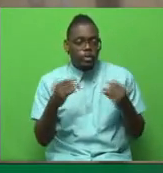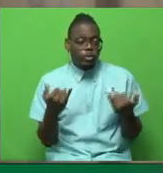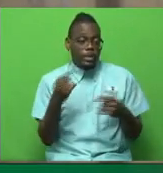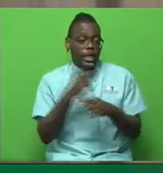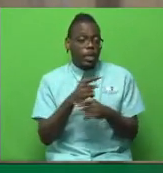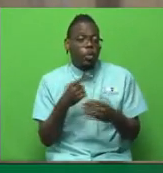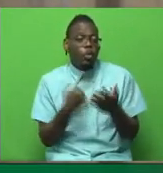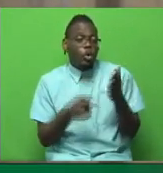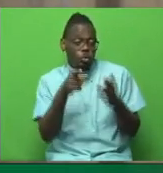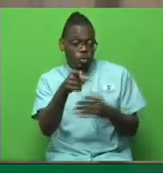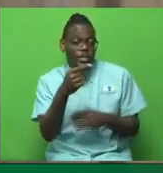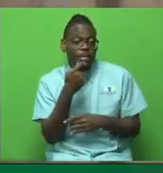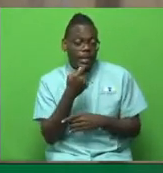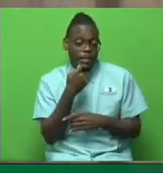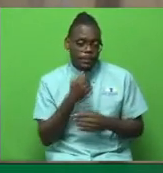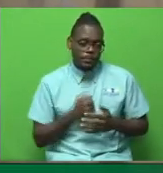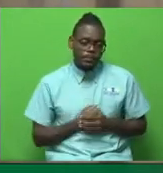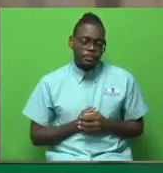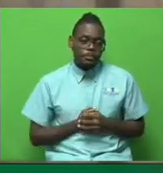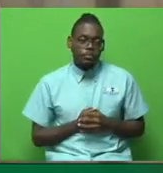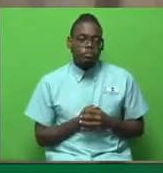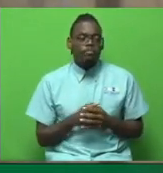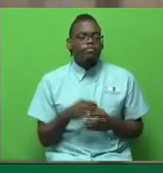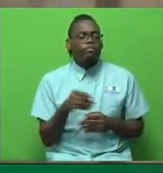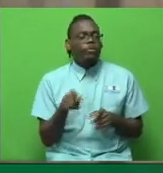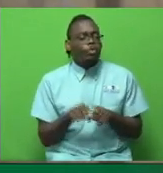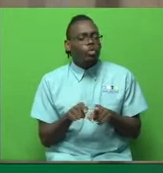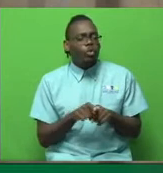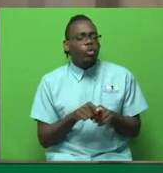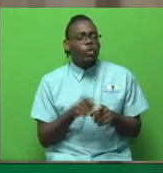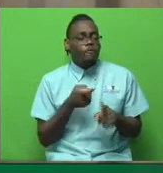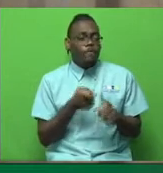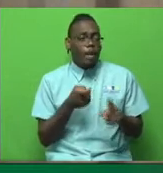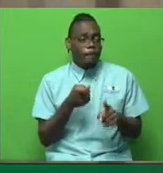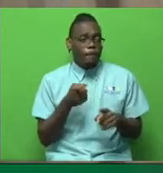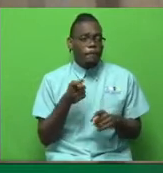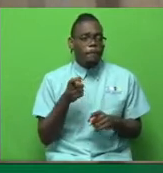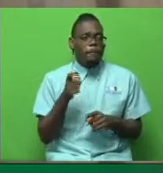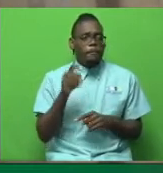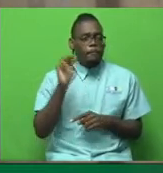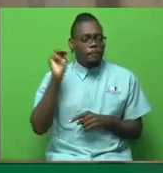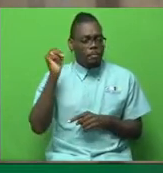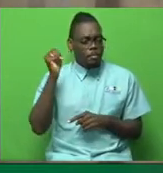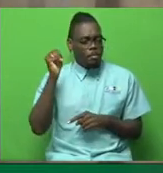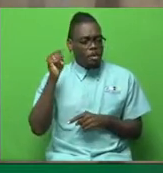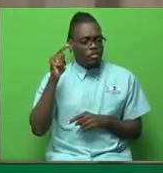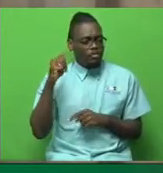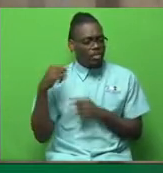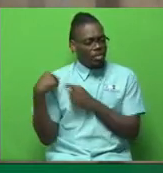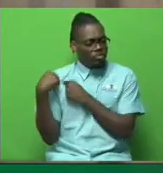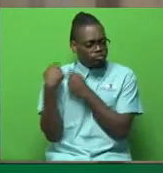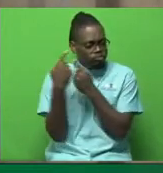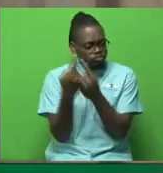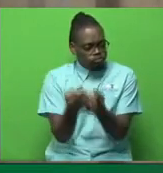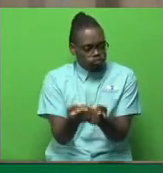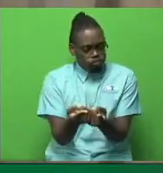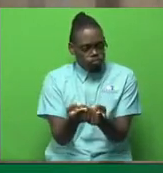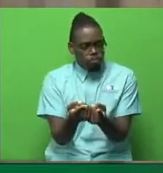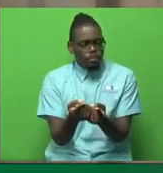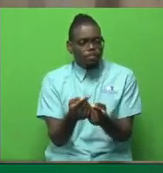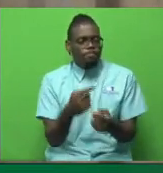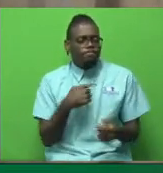contributions of the past couple of days and in fact the past few years and when I say there's a dissonance in the government